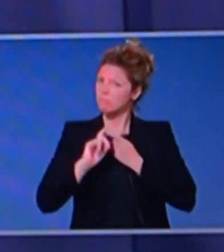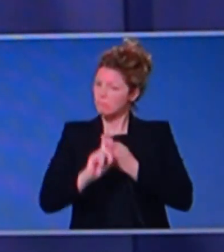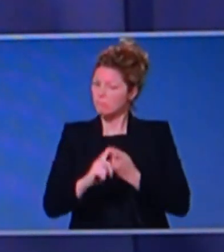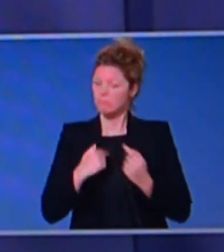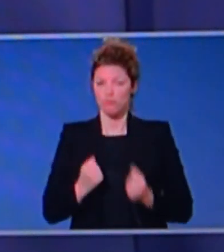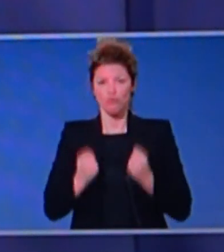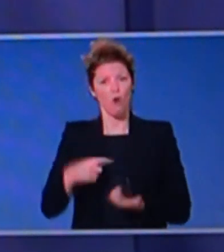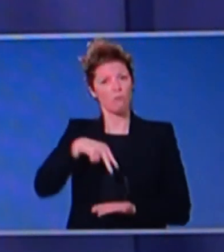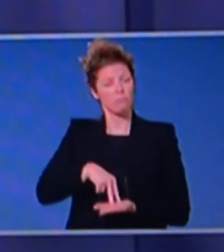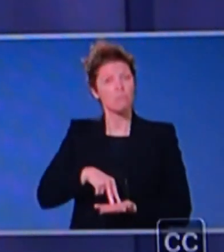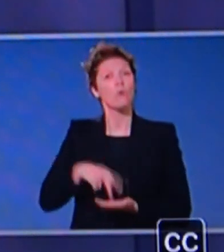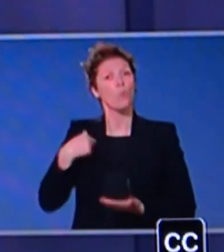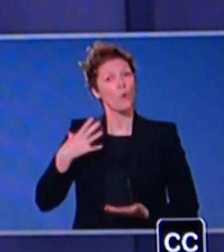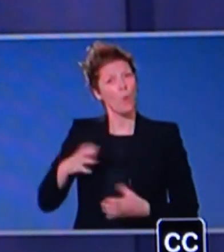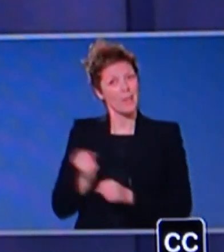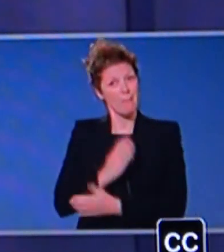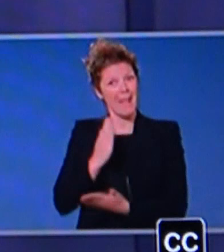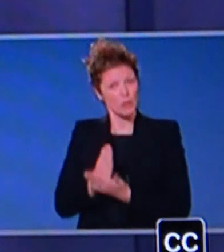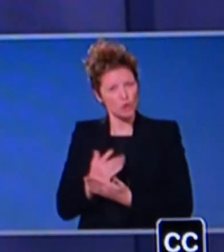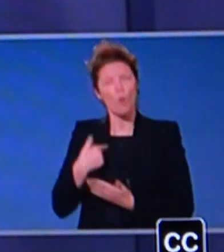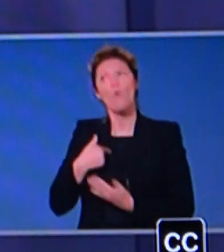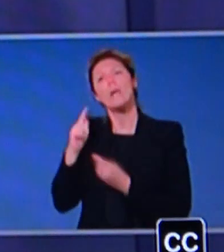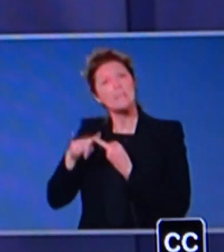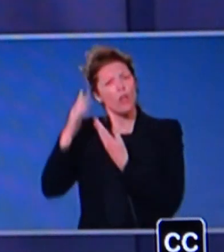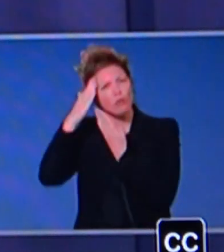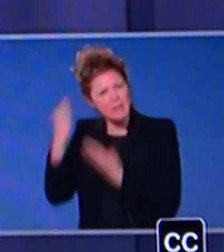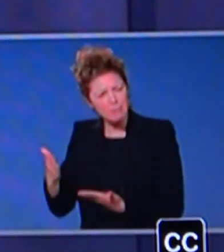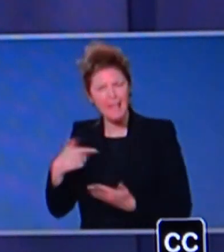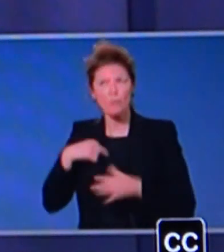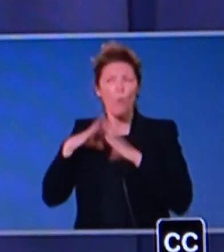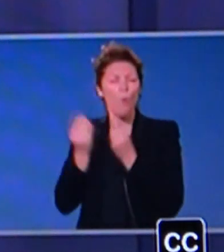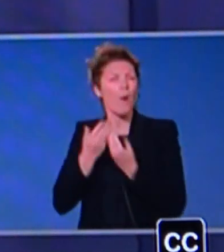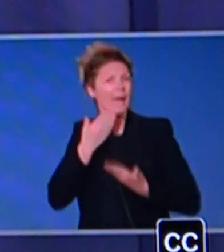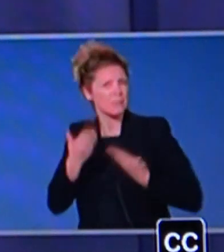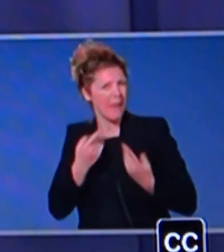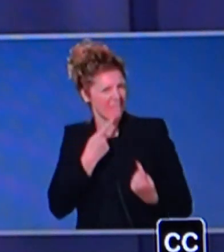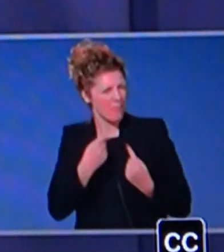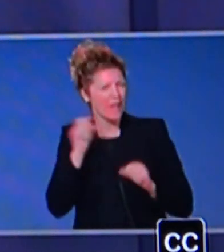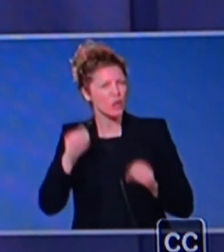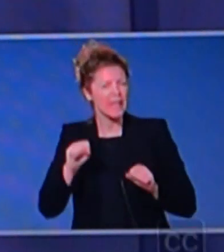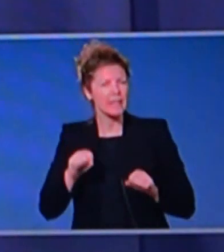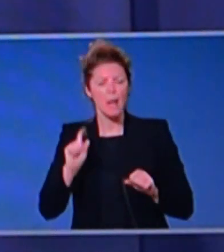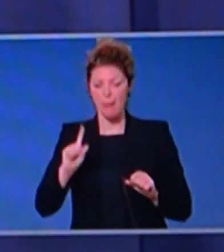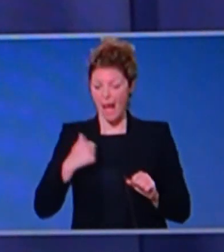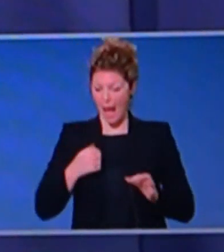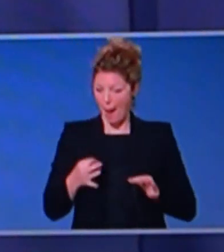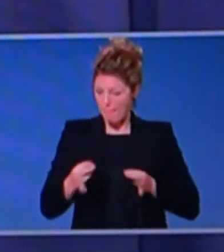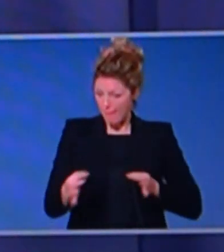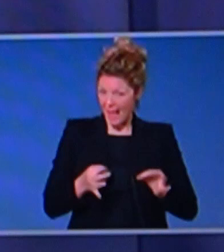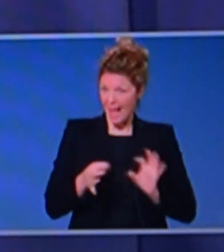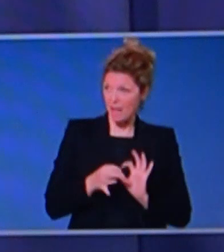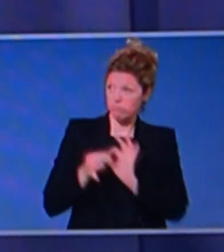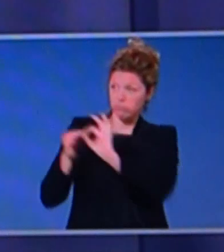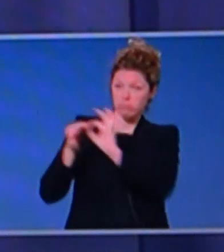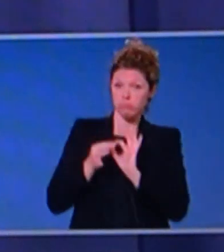we have. We seek to explain it as best we can, as respectfully as we can, and understand that the comprehensive strategic partnership is built on that